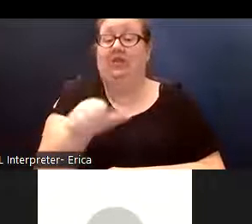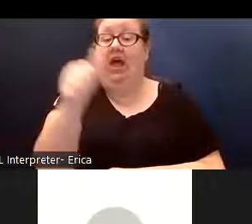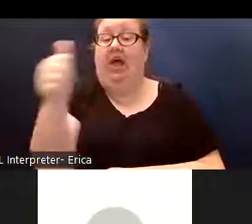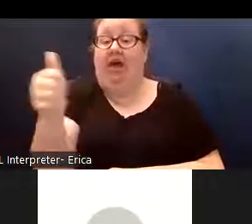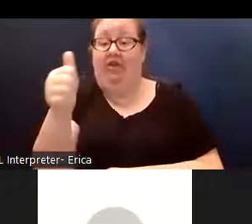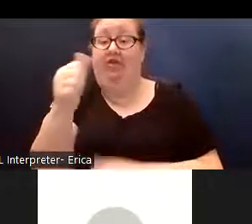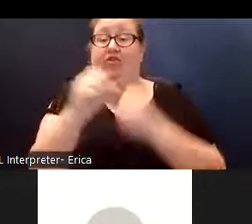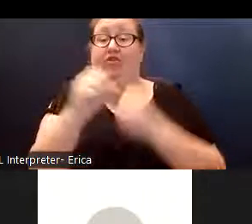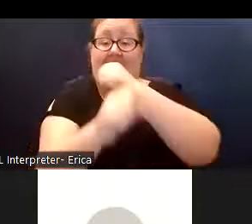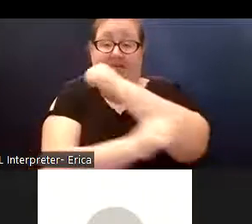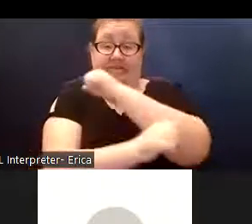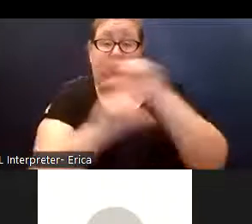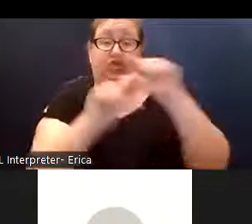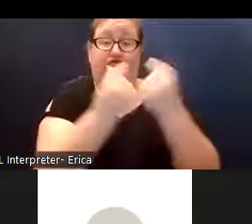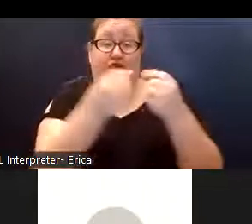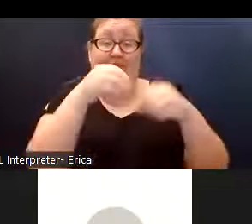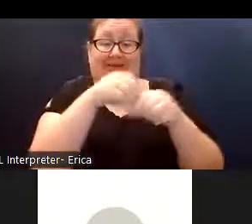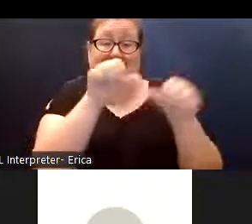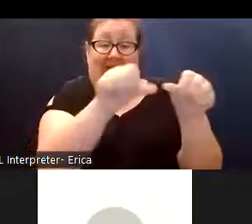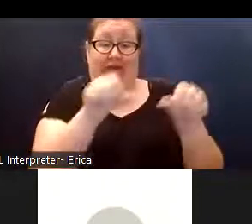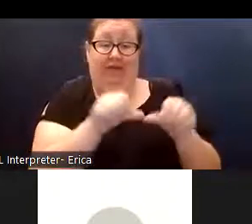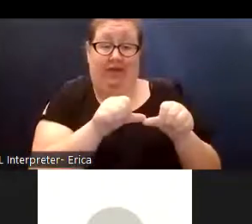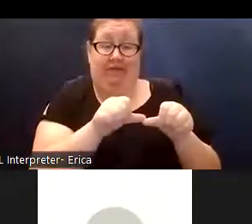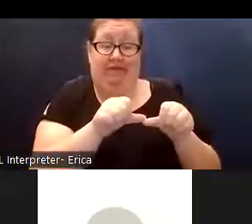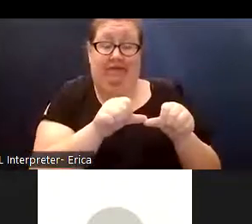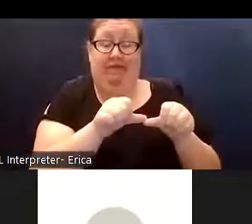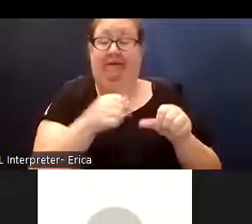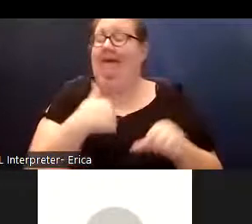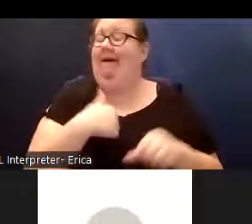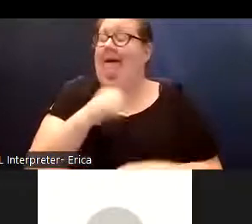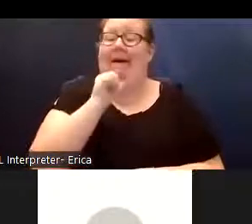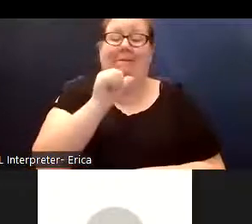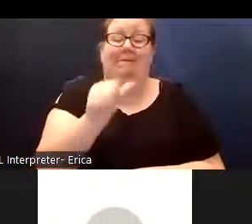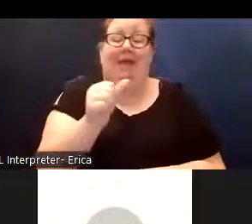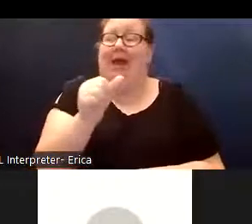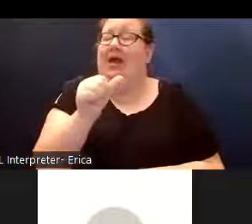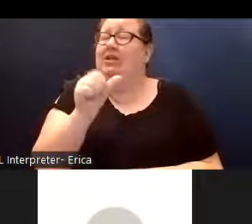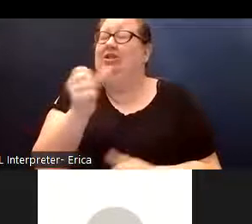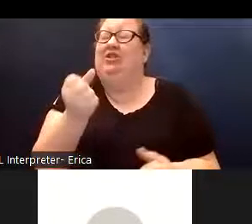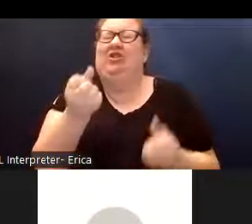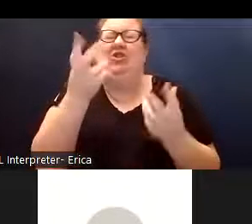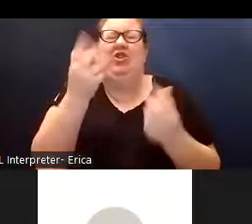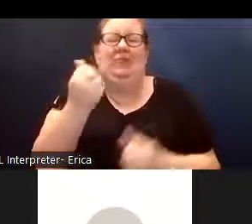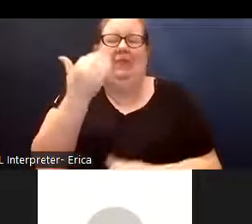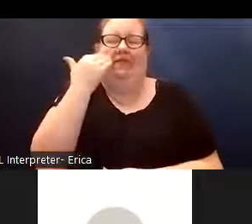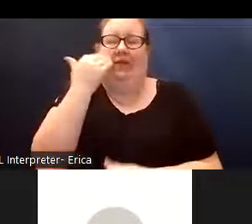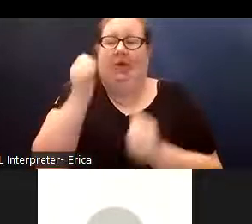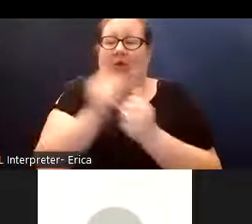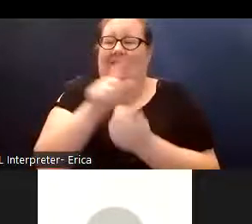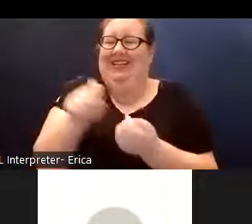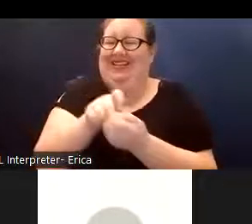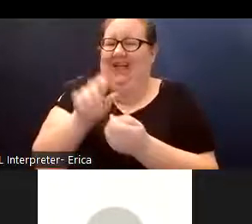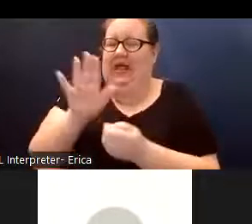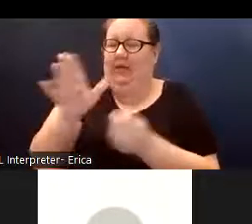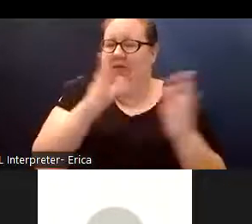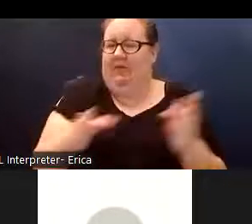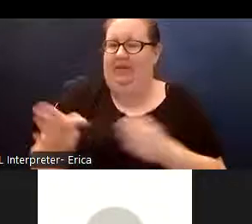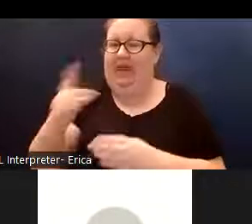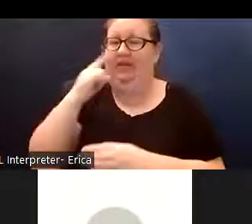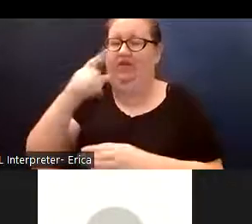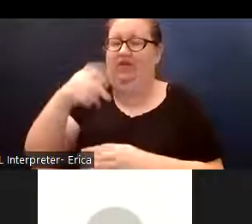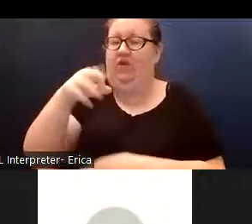infrastructure groups in the area. I'm not super familiar with exactly what their plans are for the